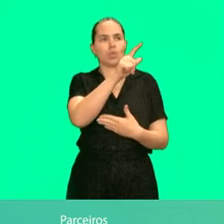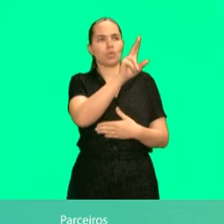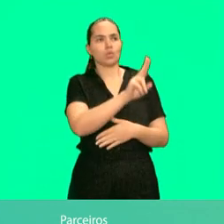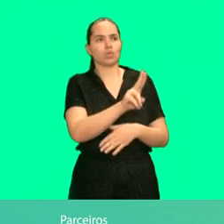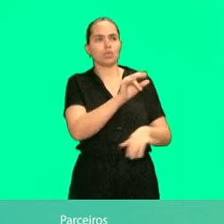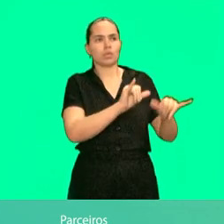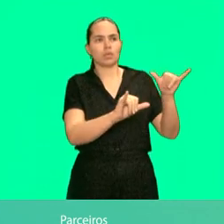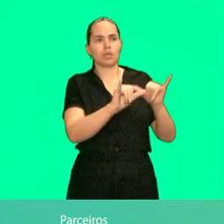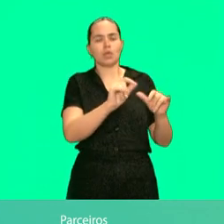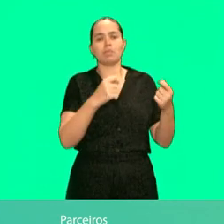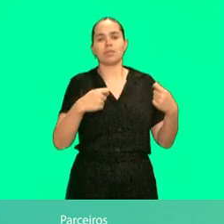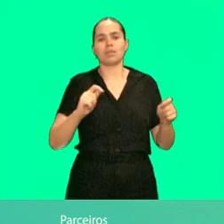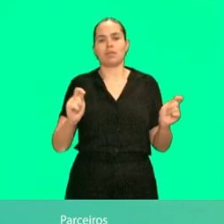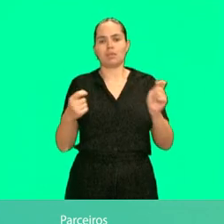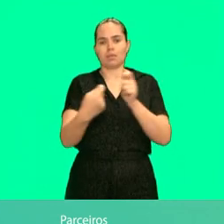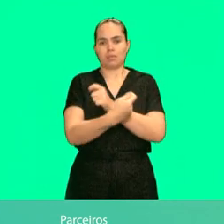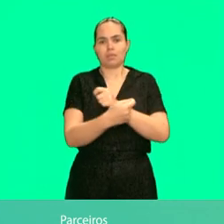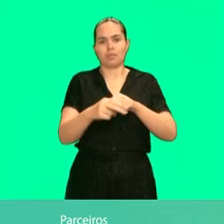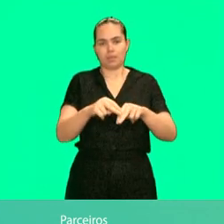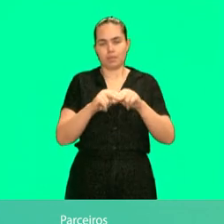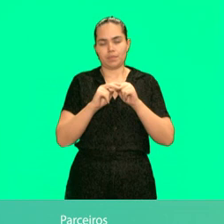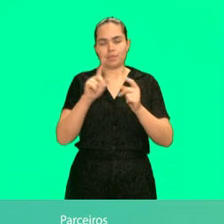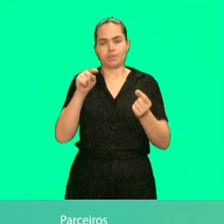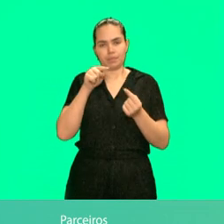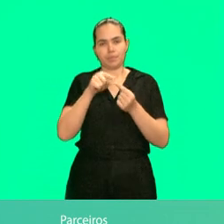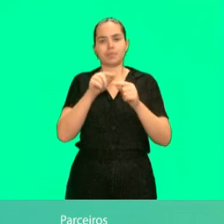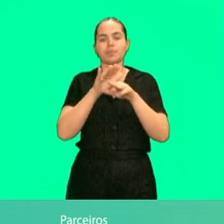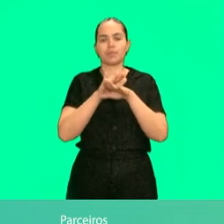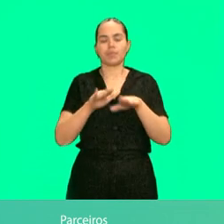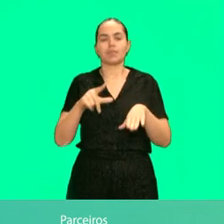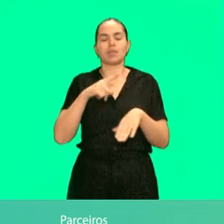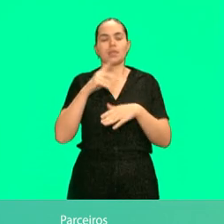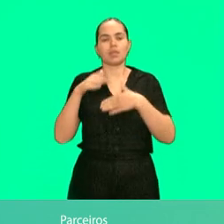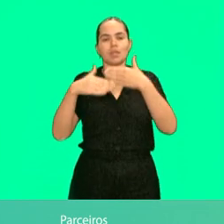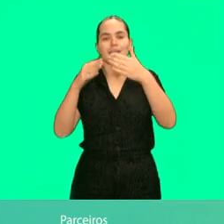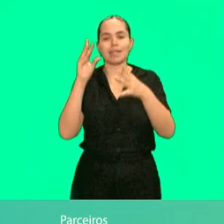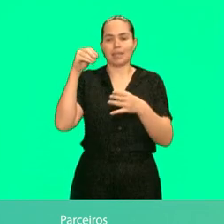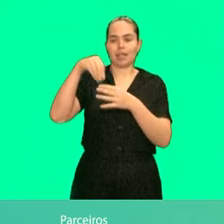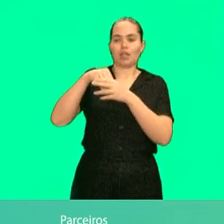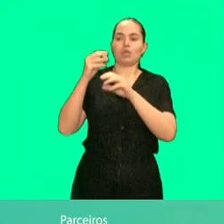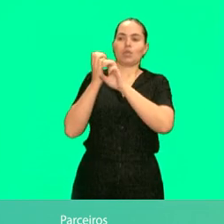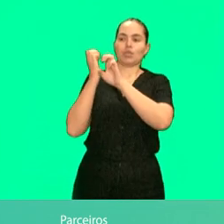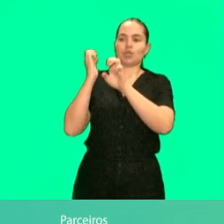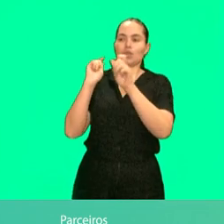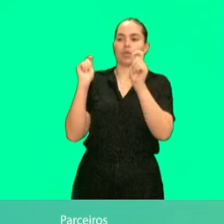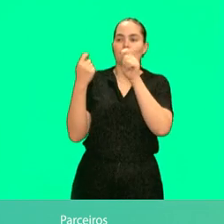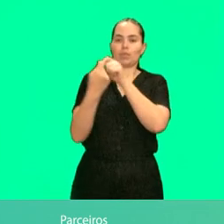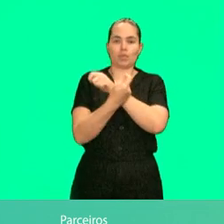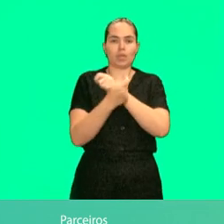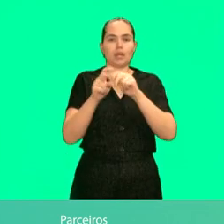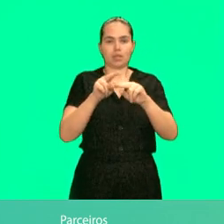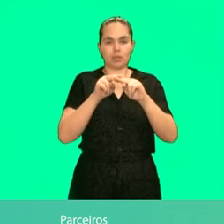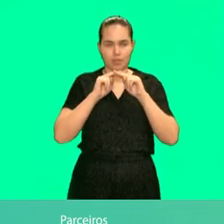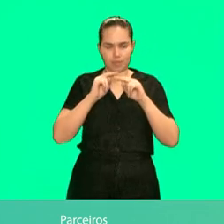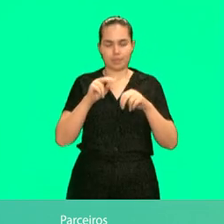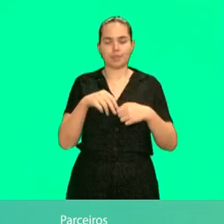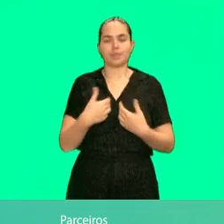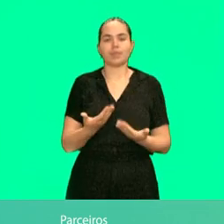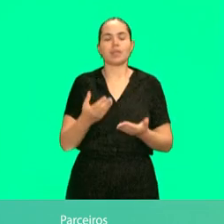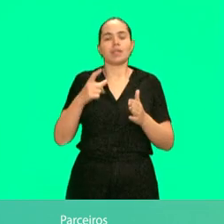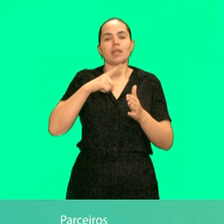cannot only replace hydrogen in different processes. So we need to